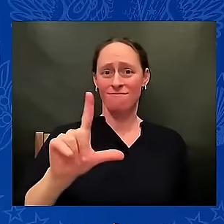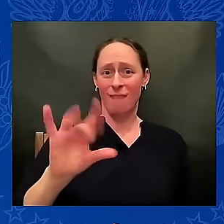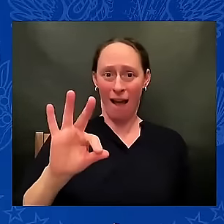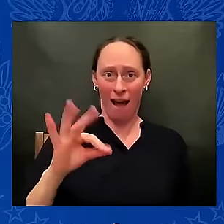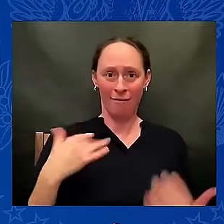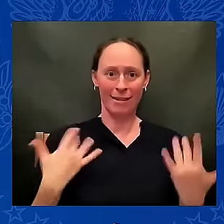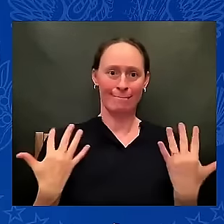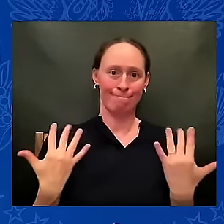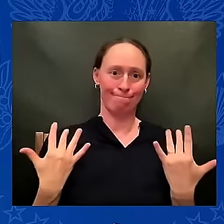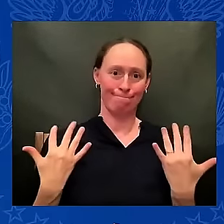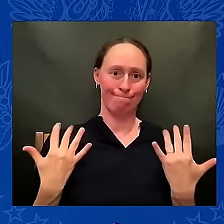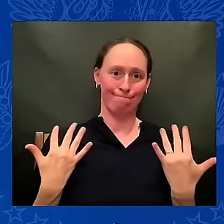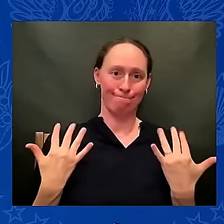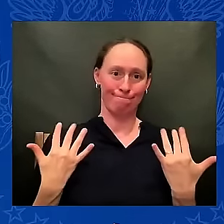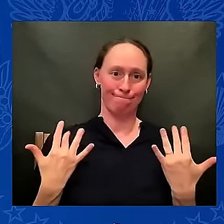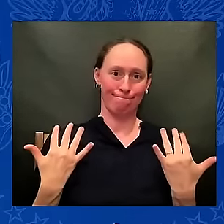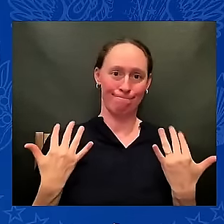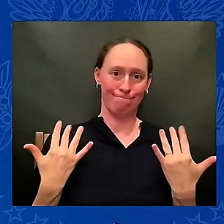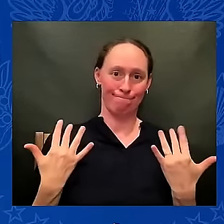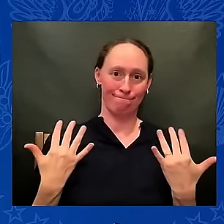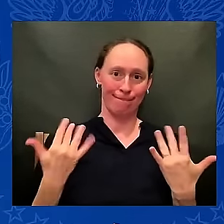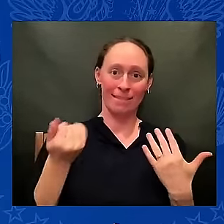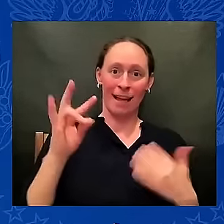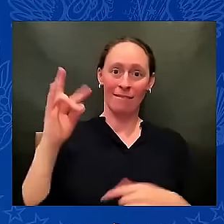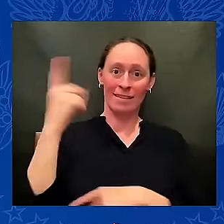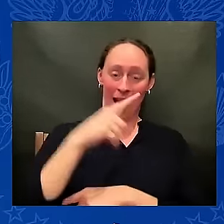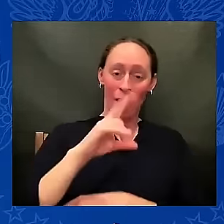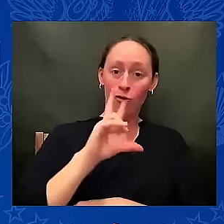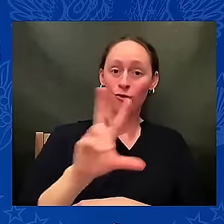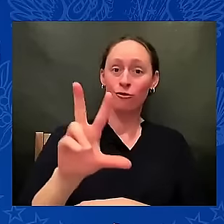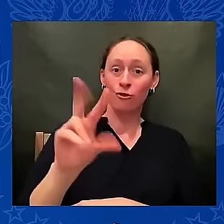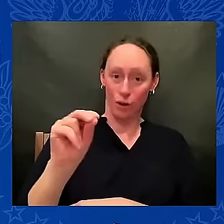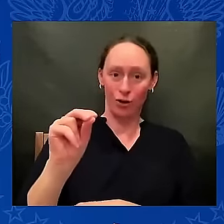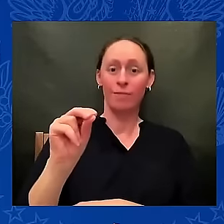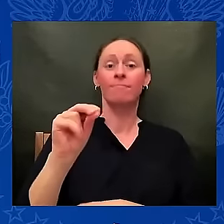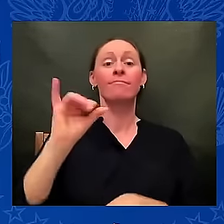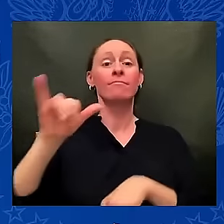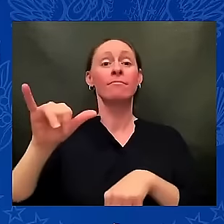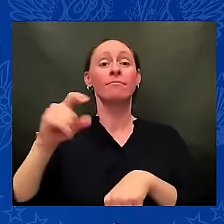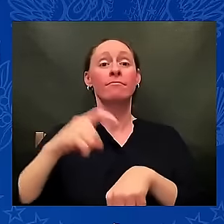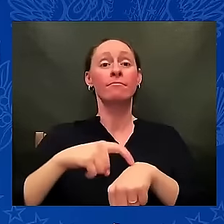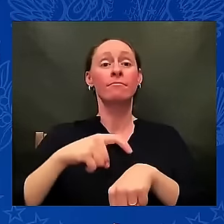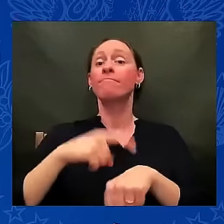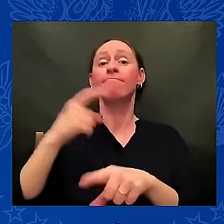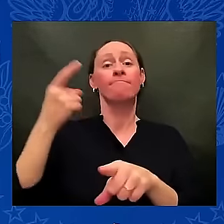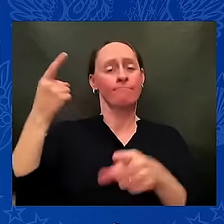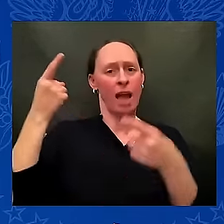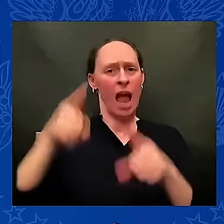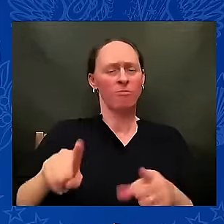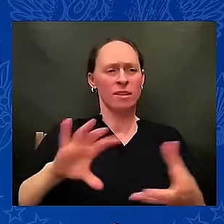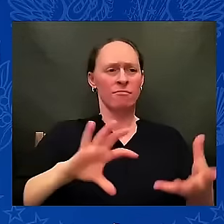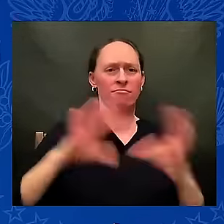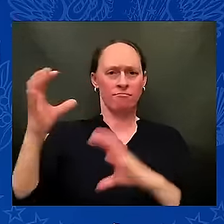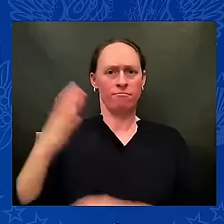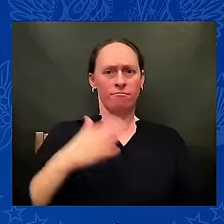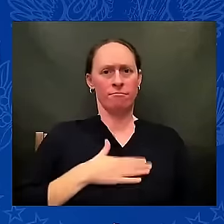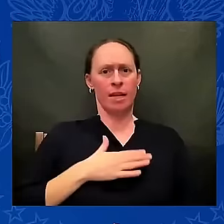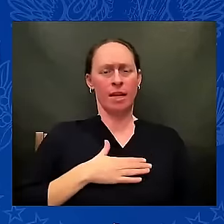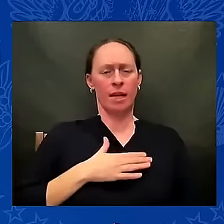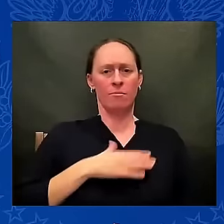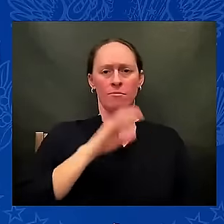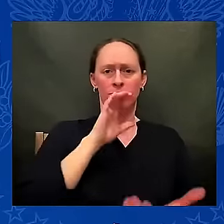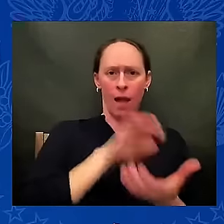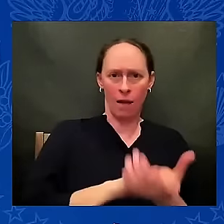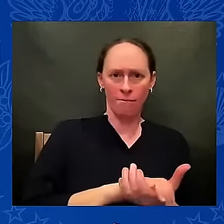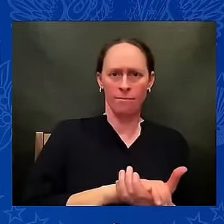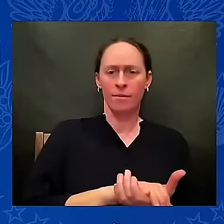killed, and my two boys were badly injured. And a guy that came to my assistance was a guy named Danny Inouye. And the first thing he taught me, not a joke,